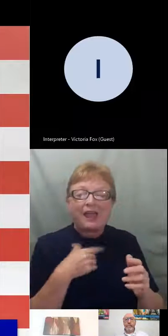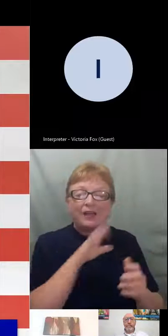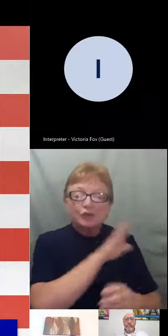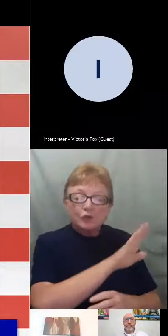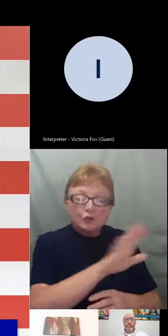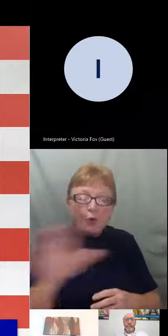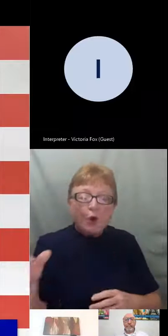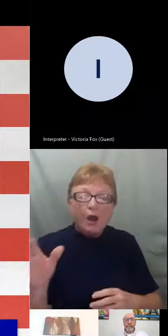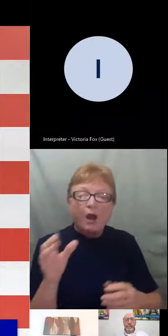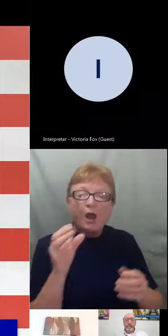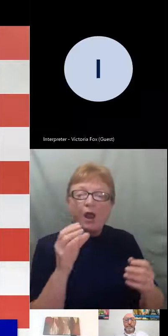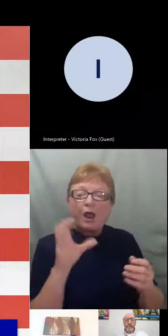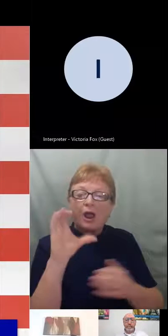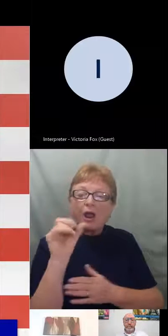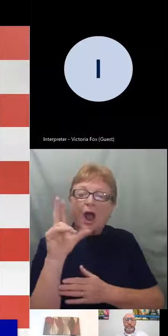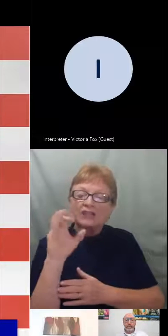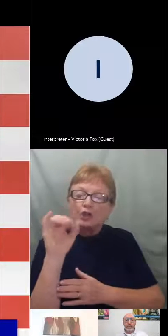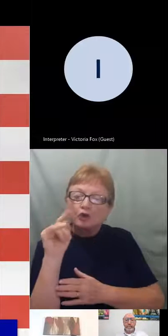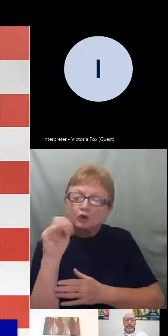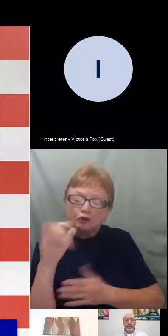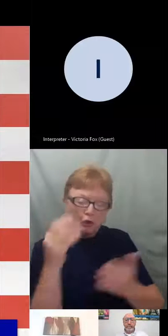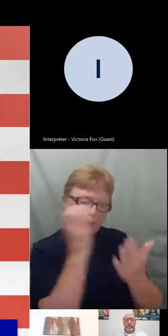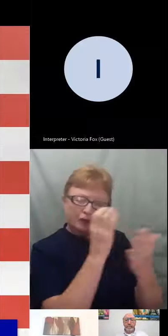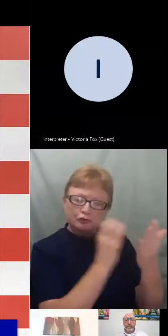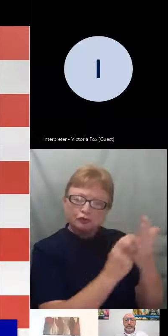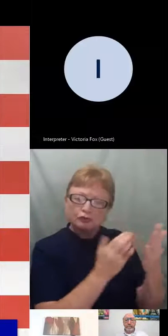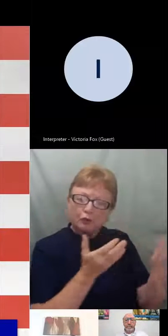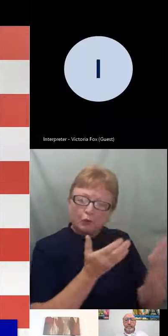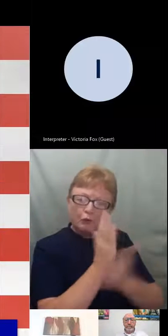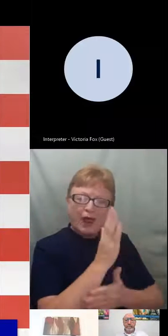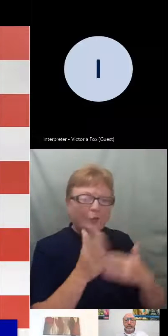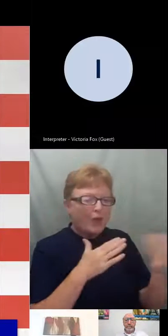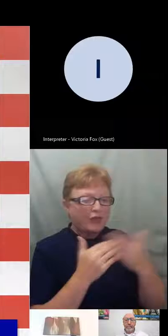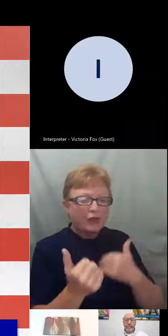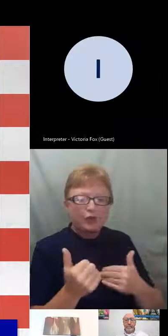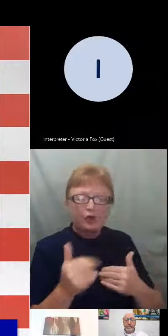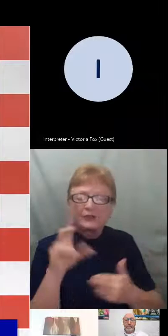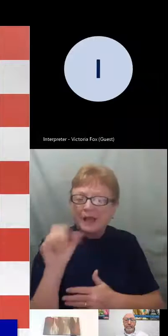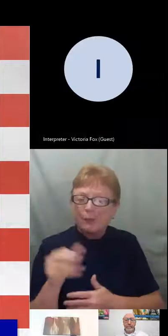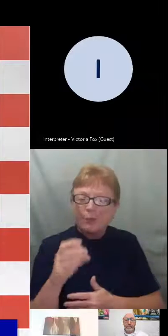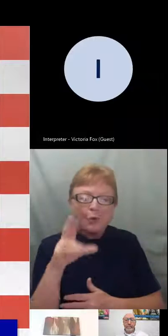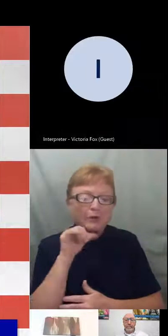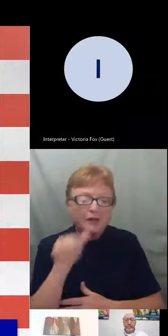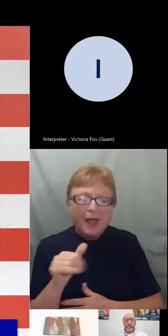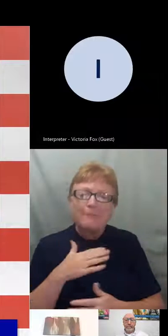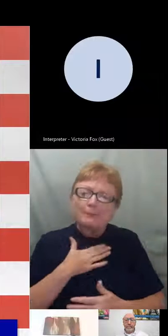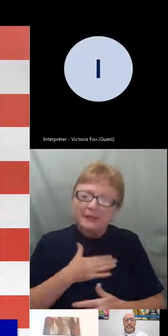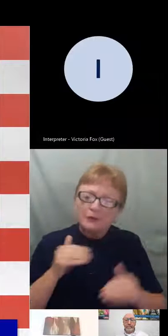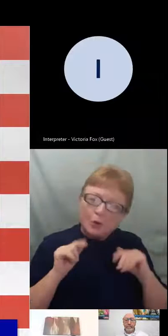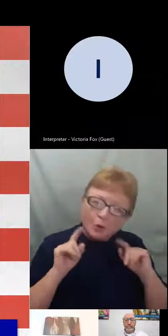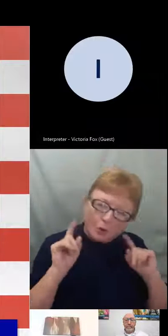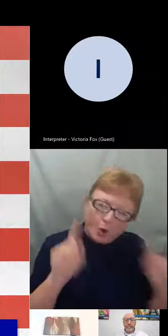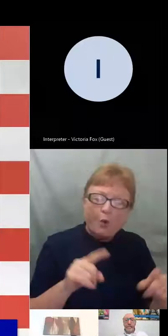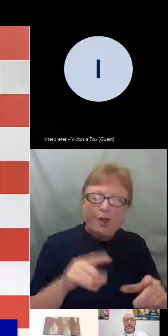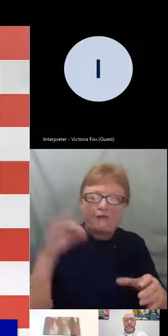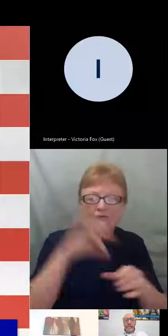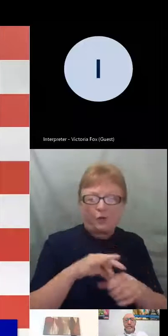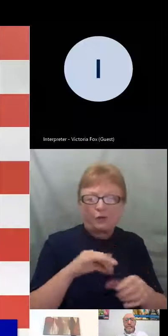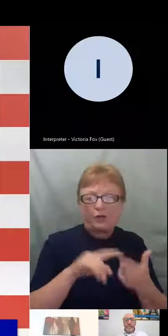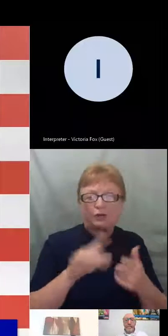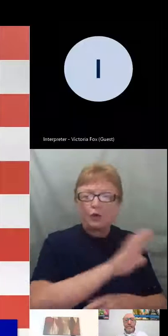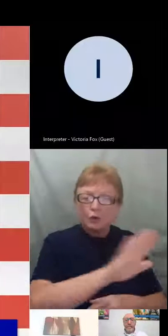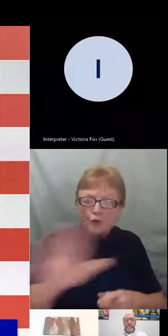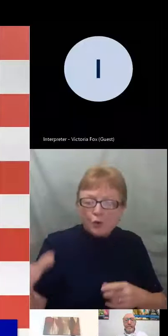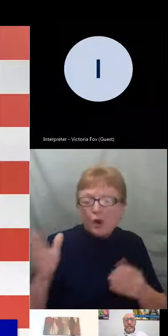constitutional right, whether you're disabled or not. Just vote. It's your right.